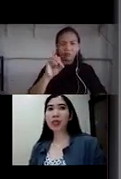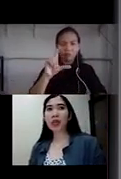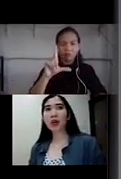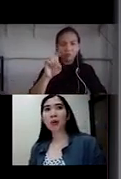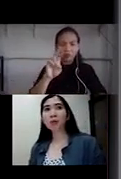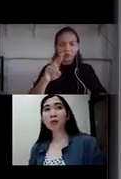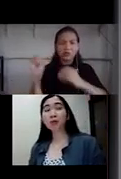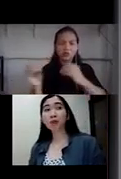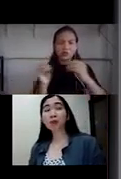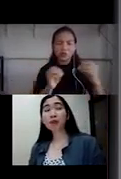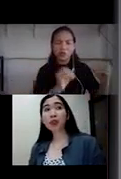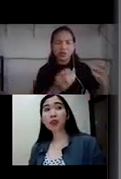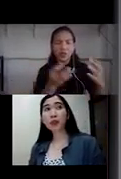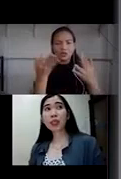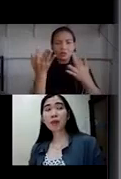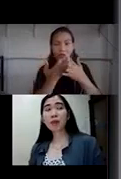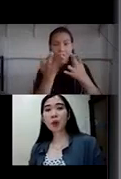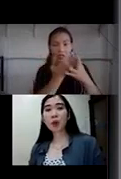can